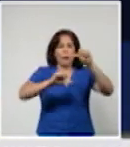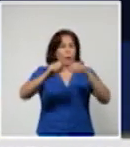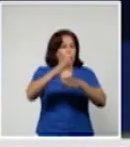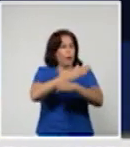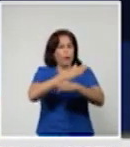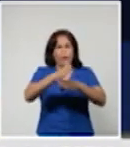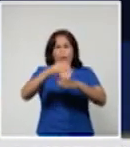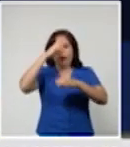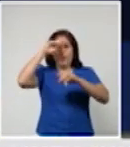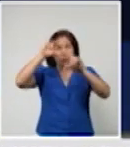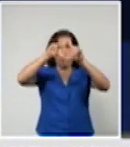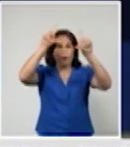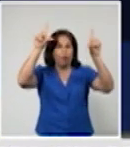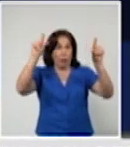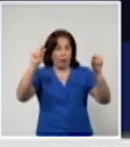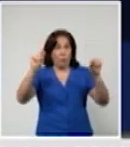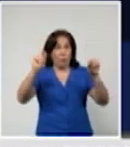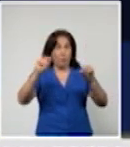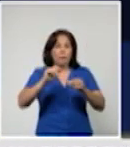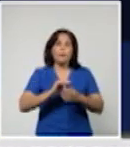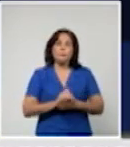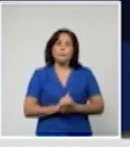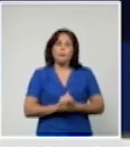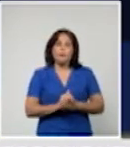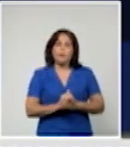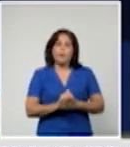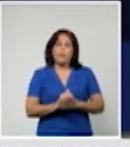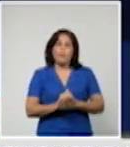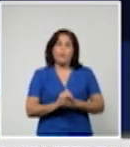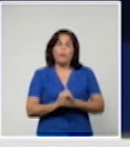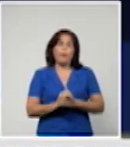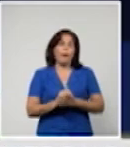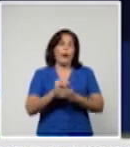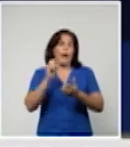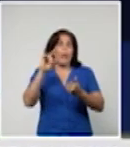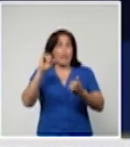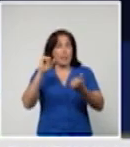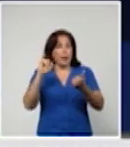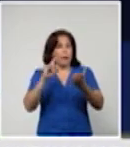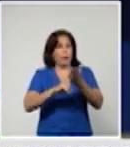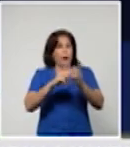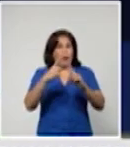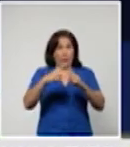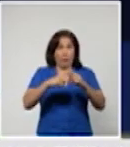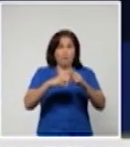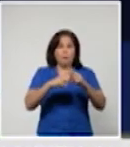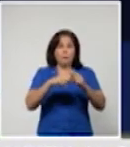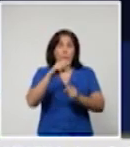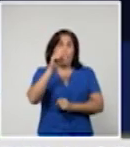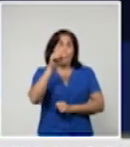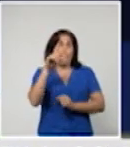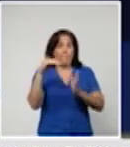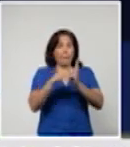3,732 samples were processed in our various molecular biology laboratories yesterday.